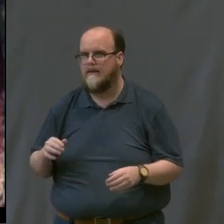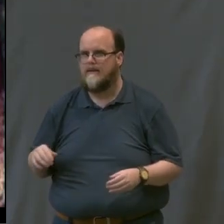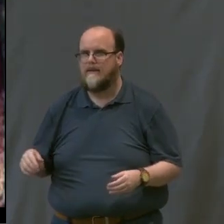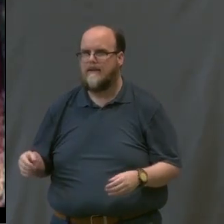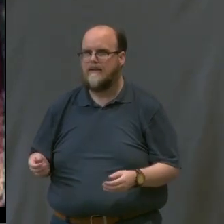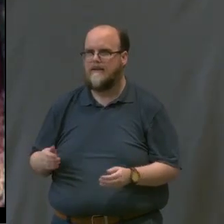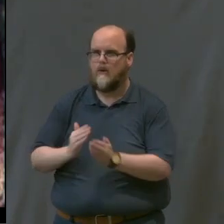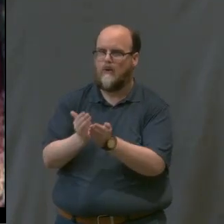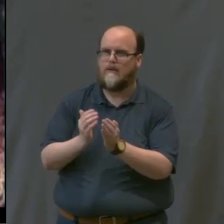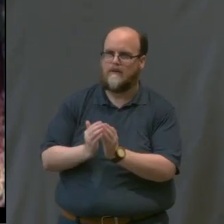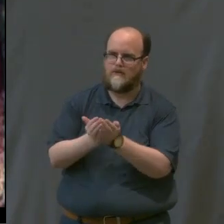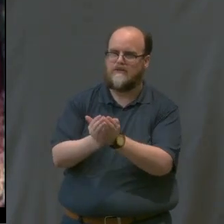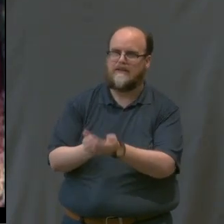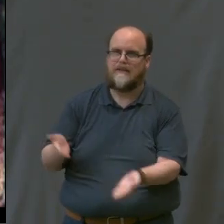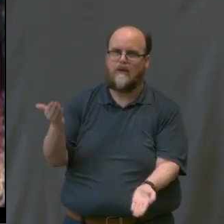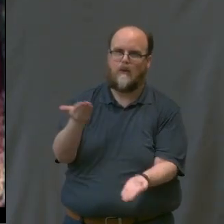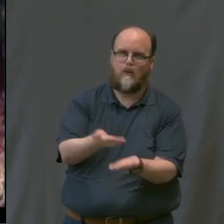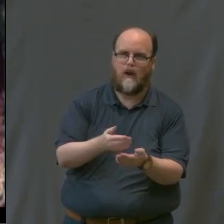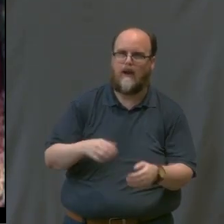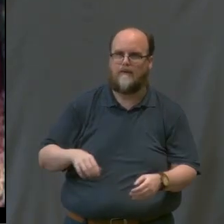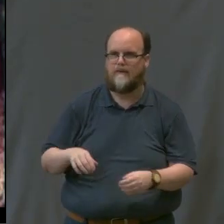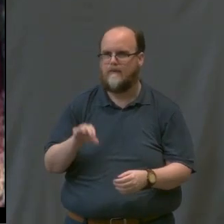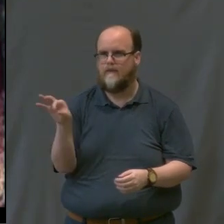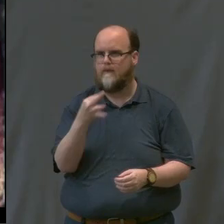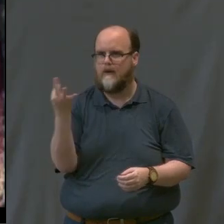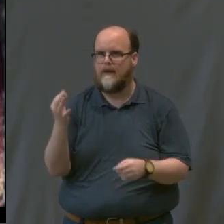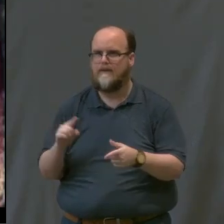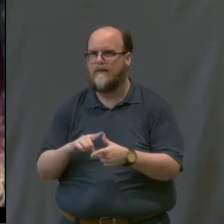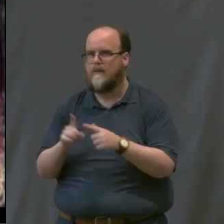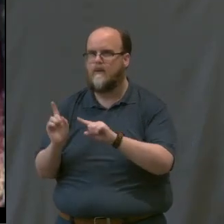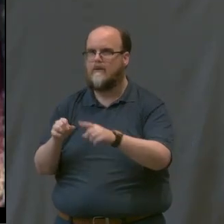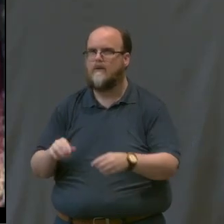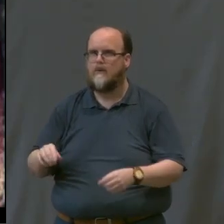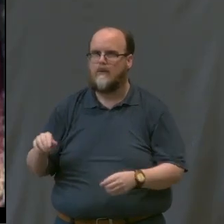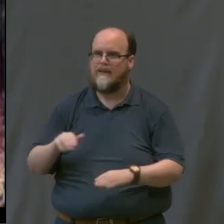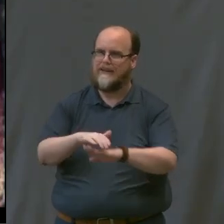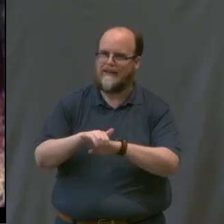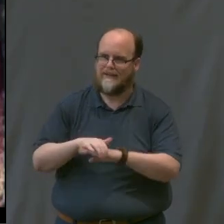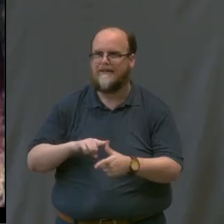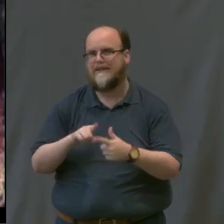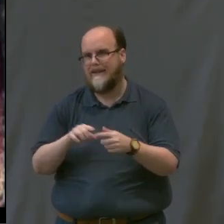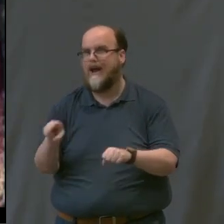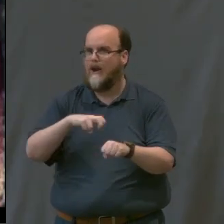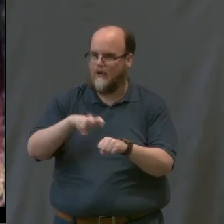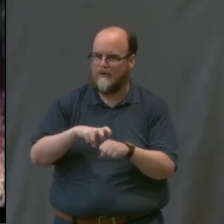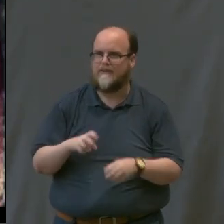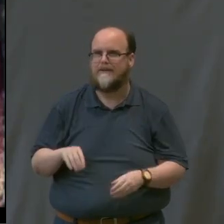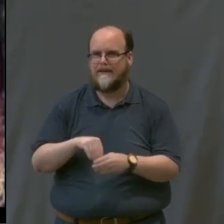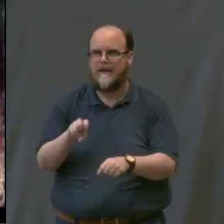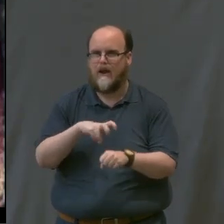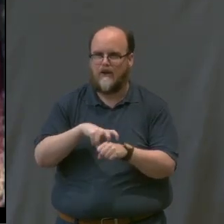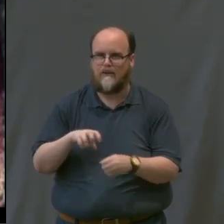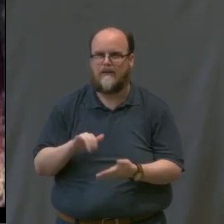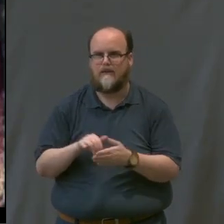France, went up to Great Britain, and then over to Ireland. And in Ireland, that's supposedly